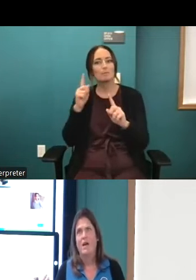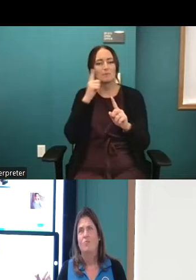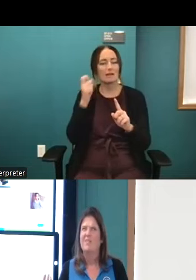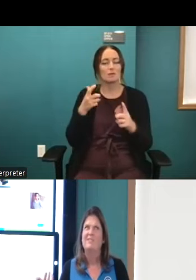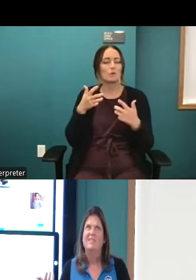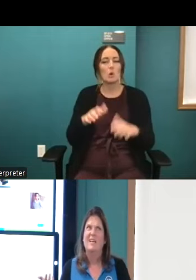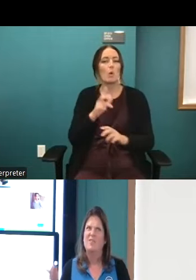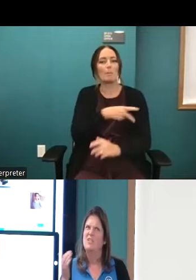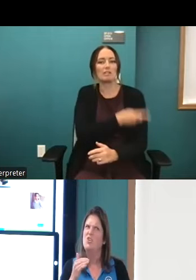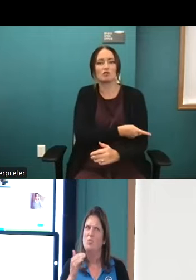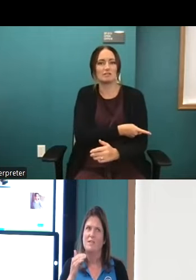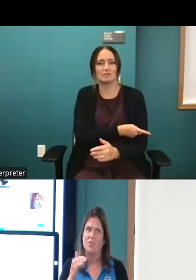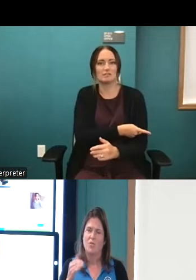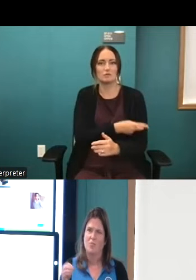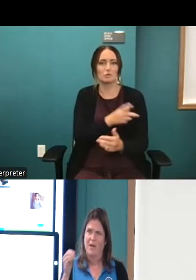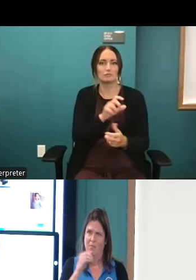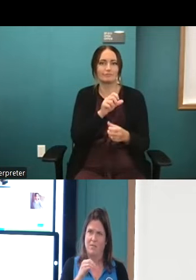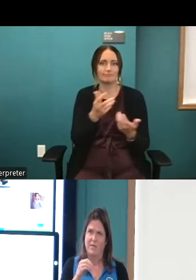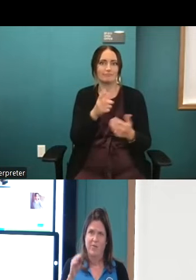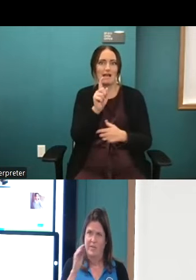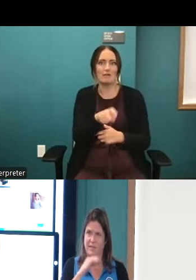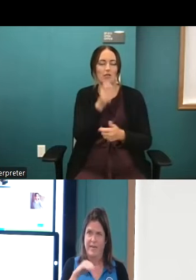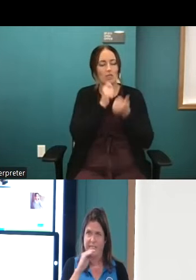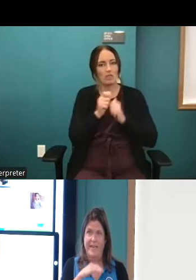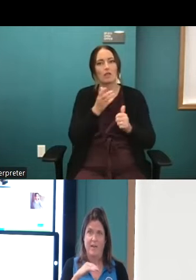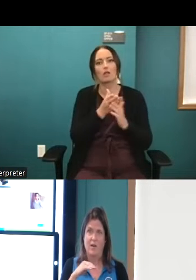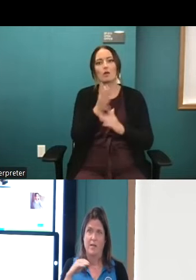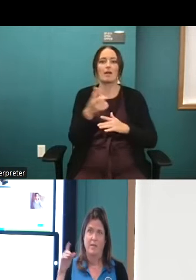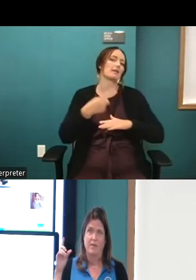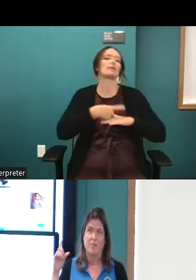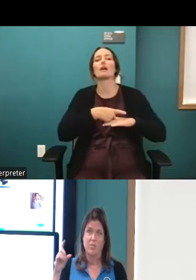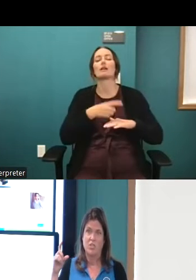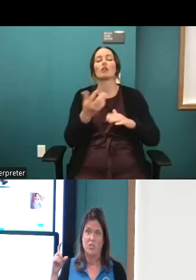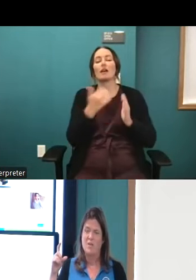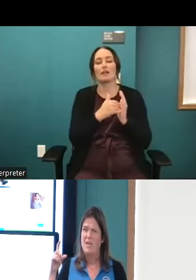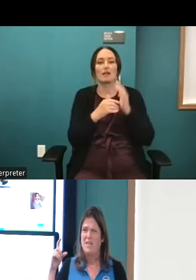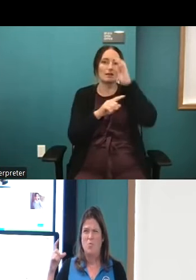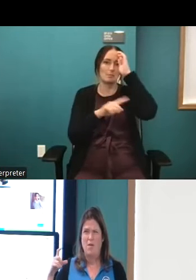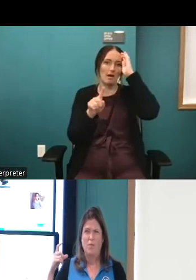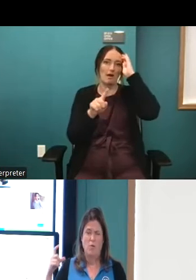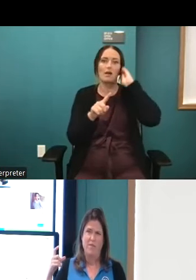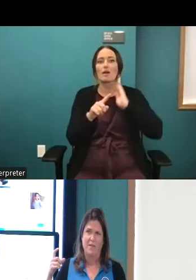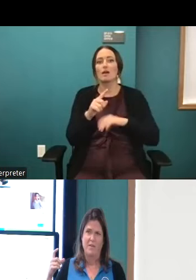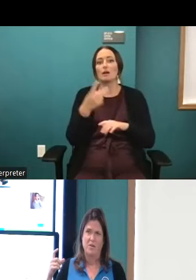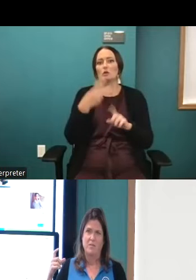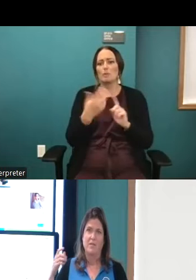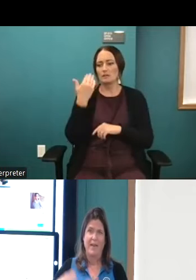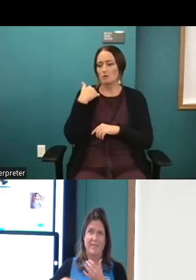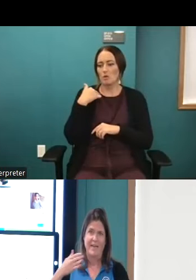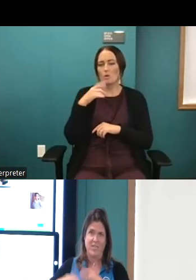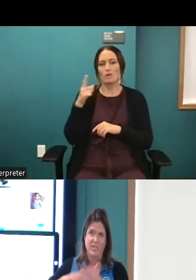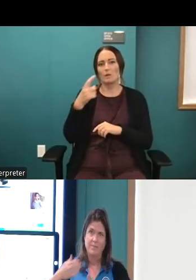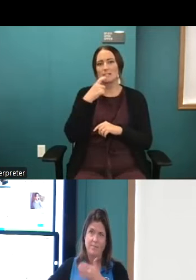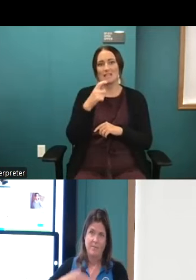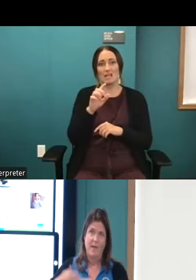right now, well, as of like 2 months ago, when I was hearing the latest data on the version 2, they were at 45 years